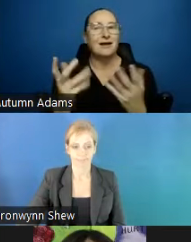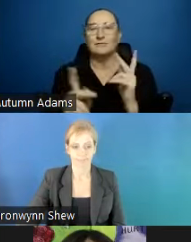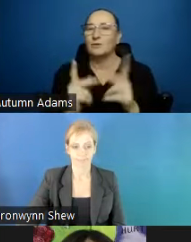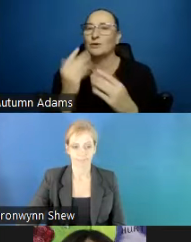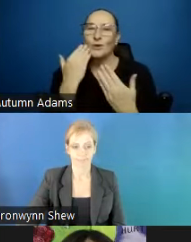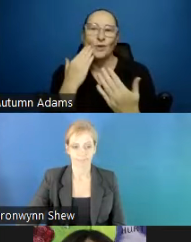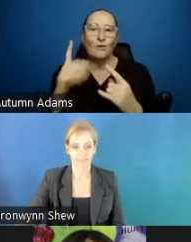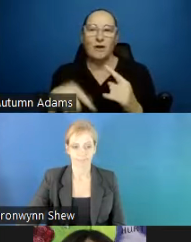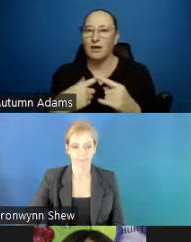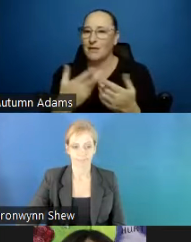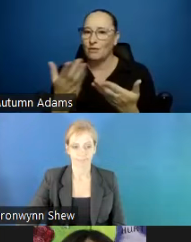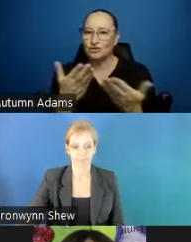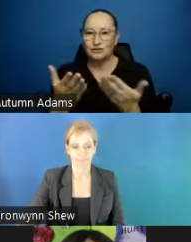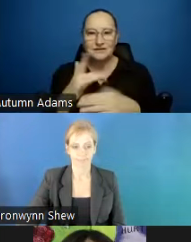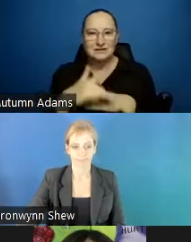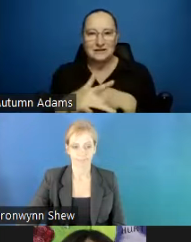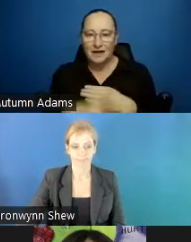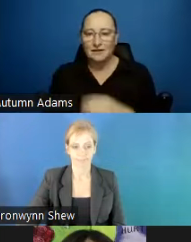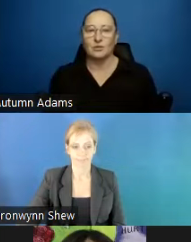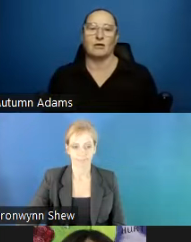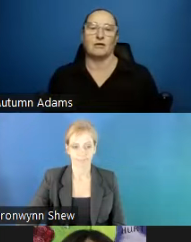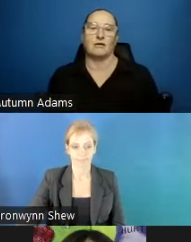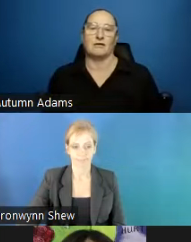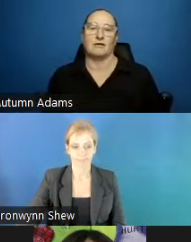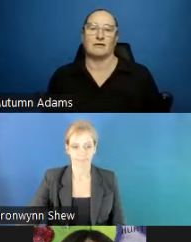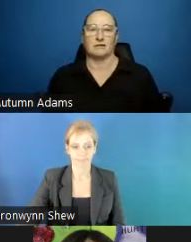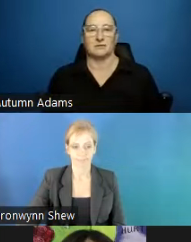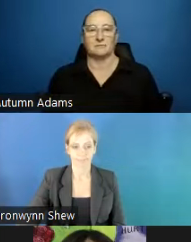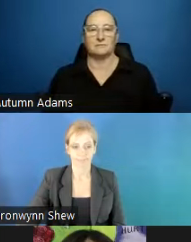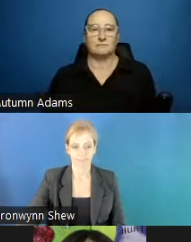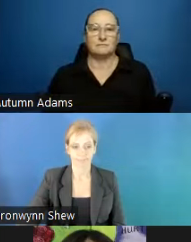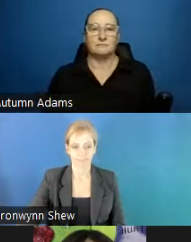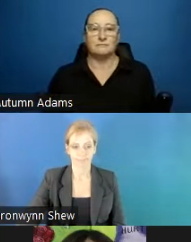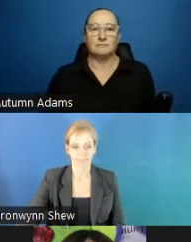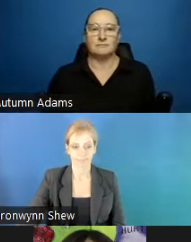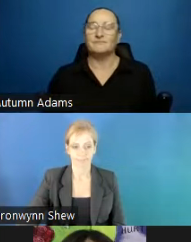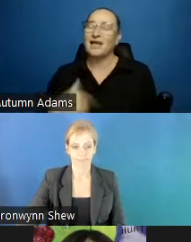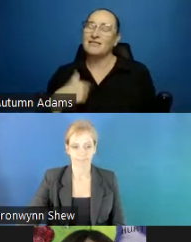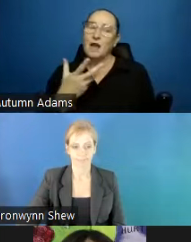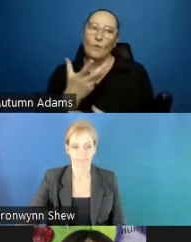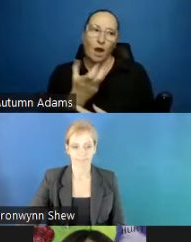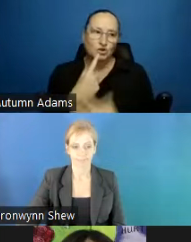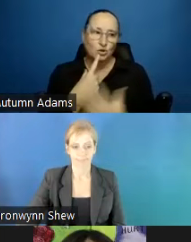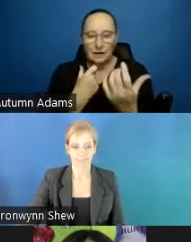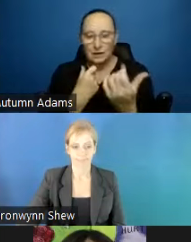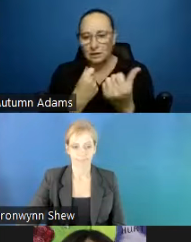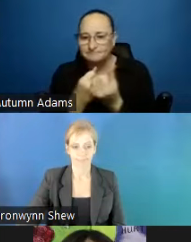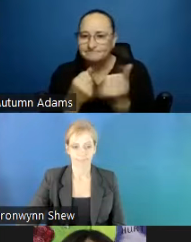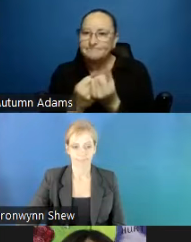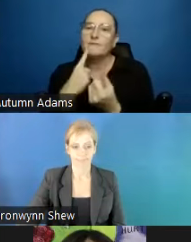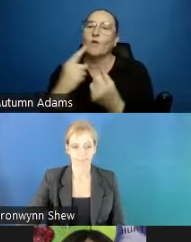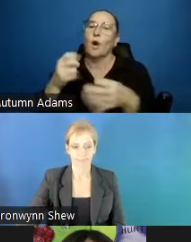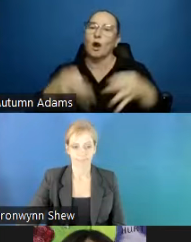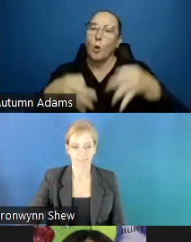available. And, you know, they want to be there for court, be